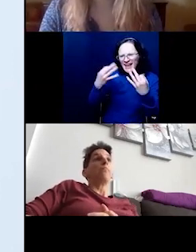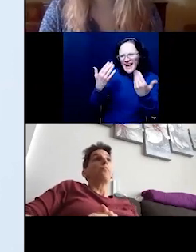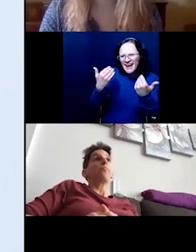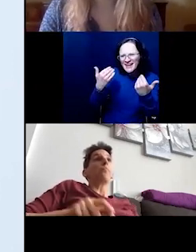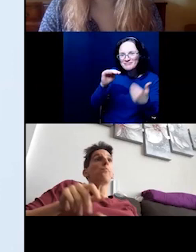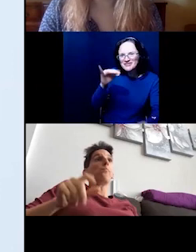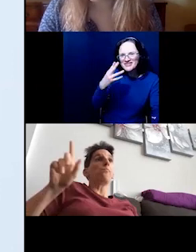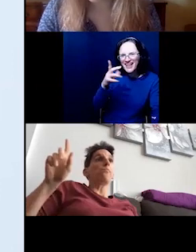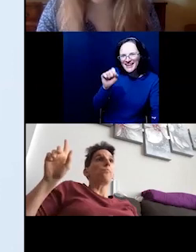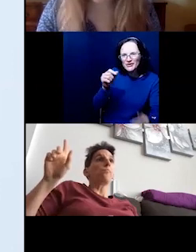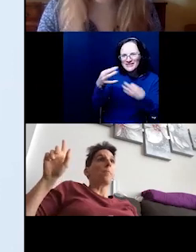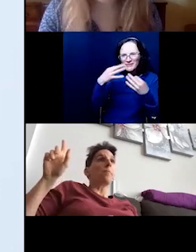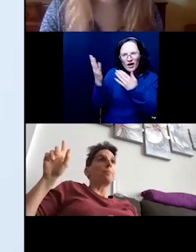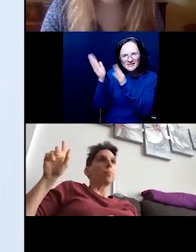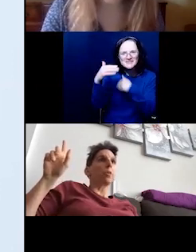Michelle.